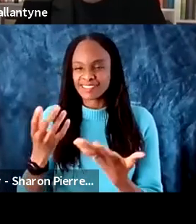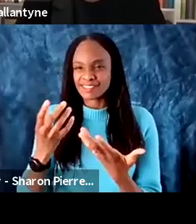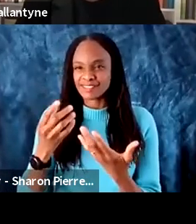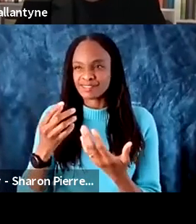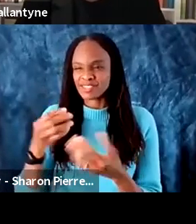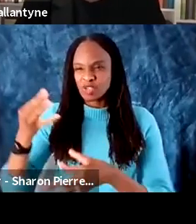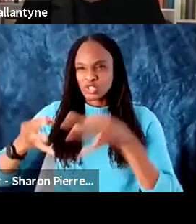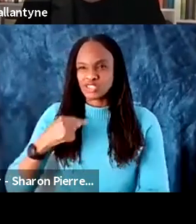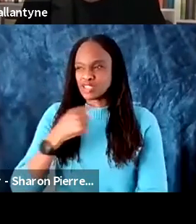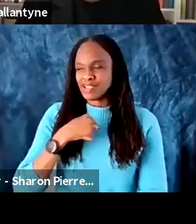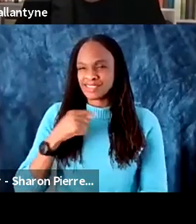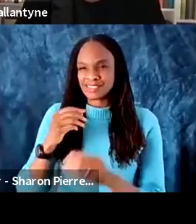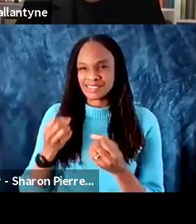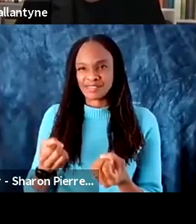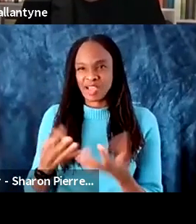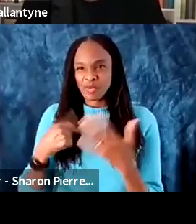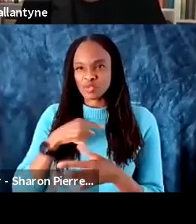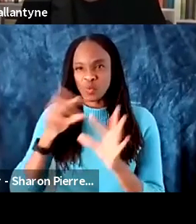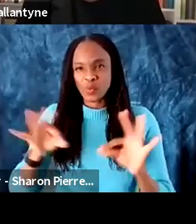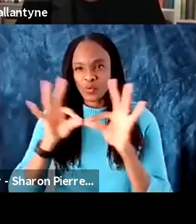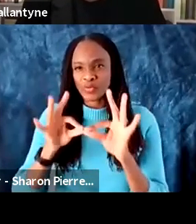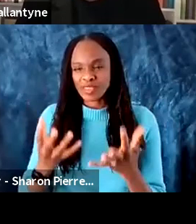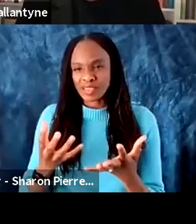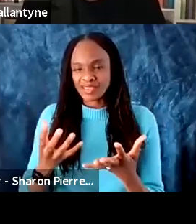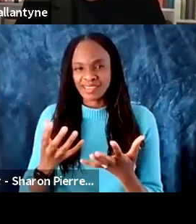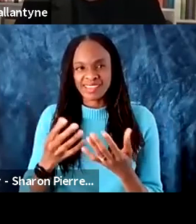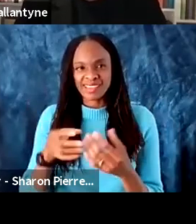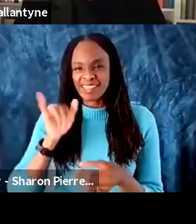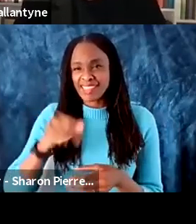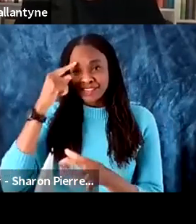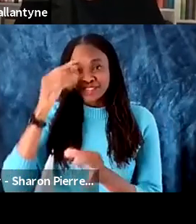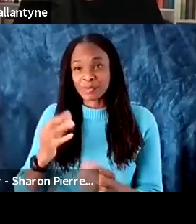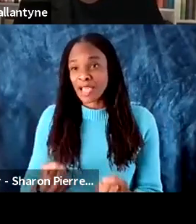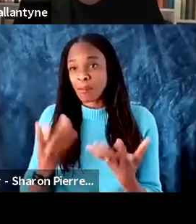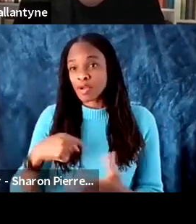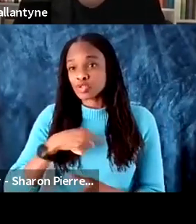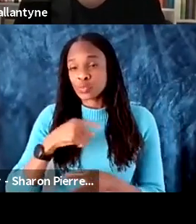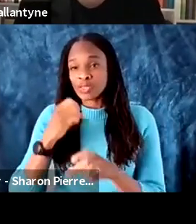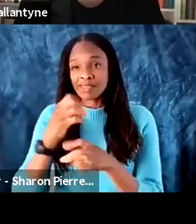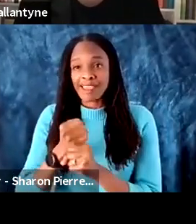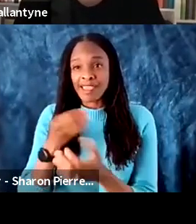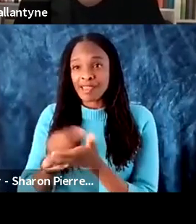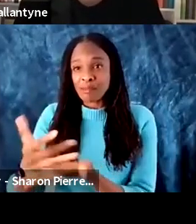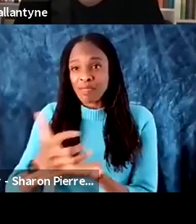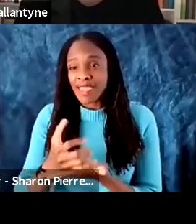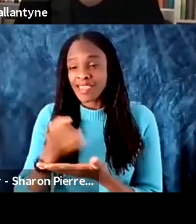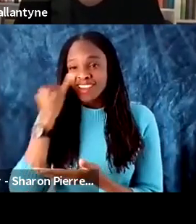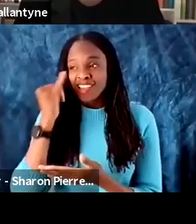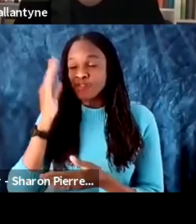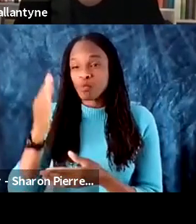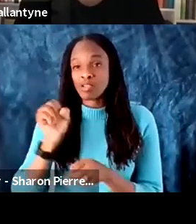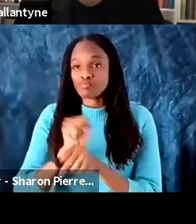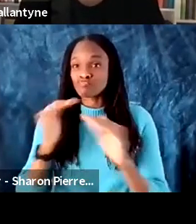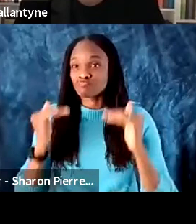worthy we are. And that worthiness determines like how much we get paid. how we get promoted, whether we get fired